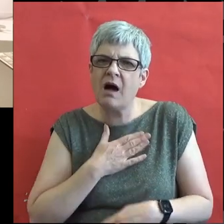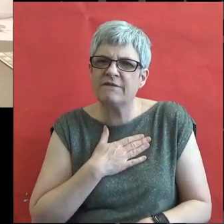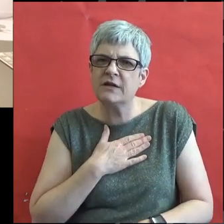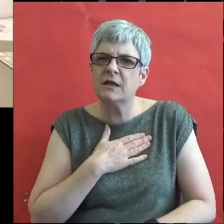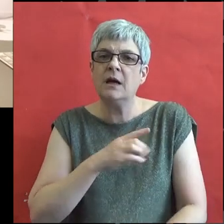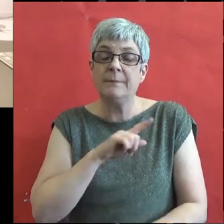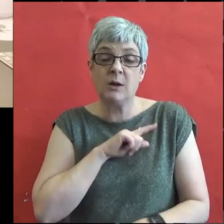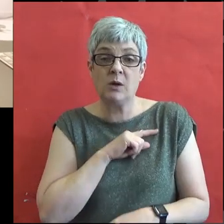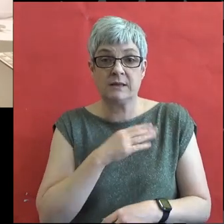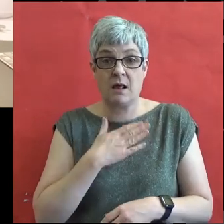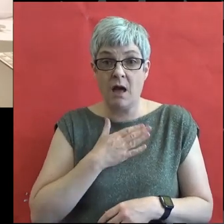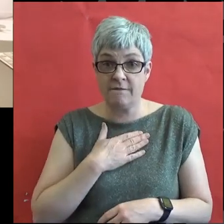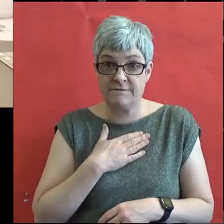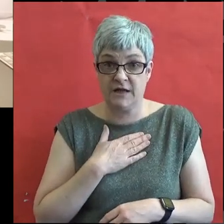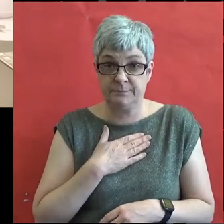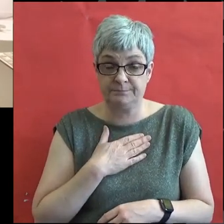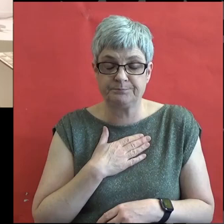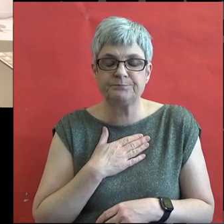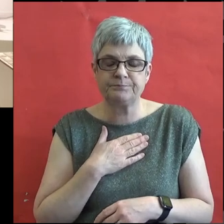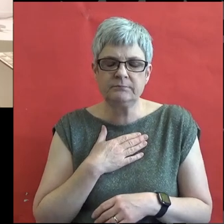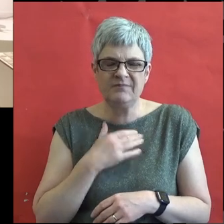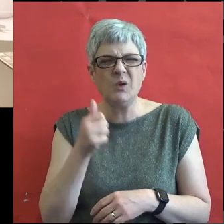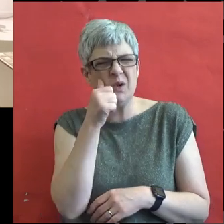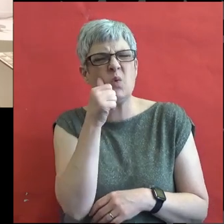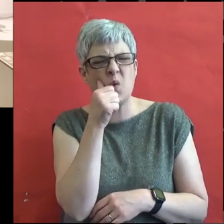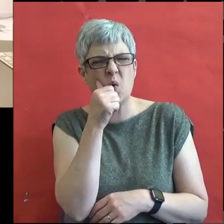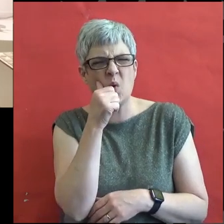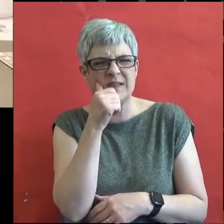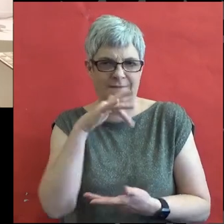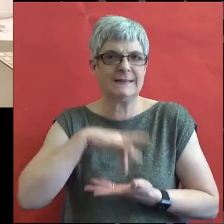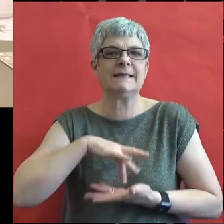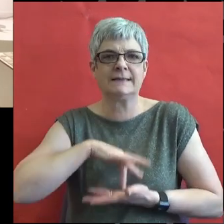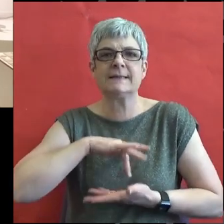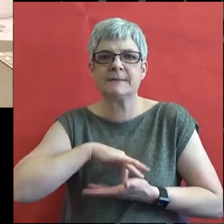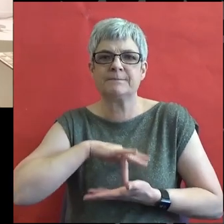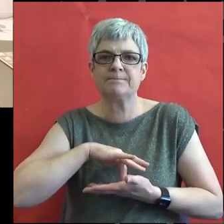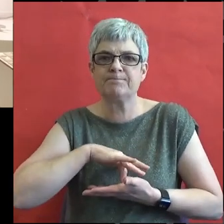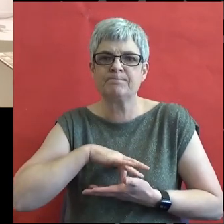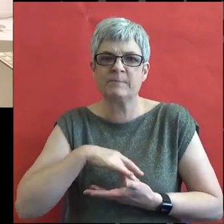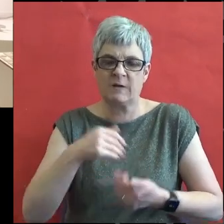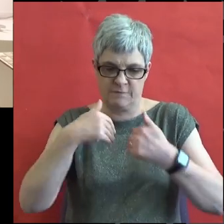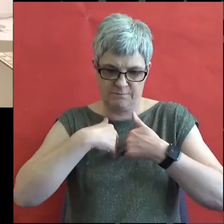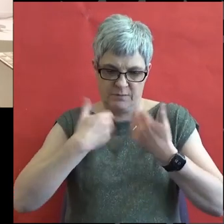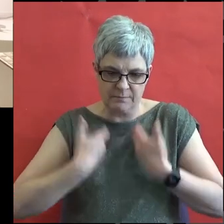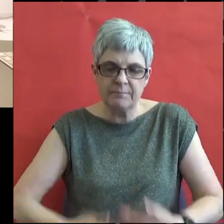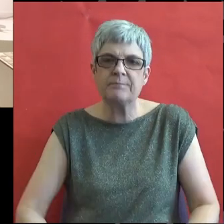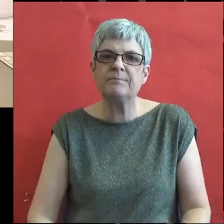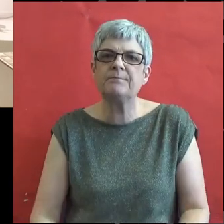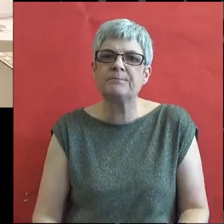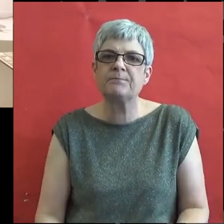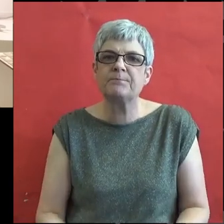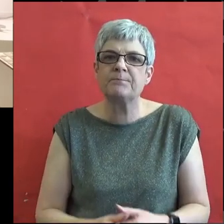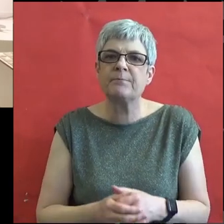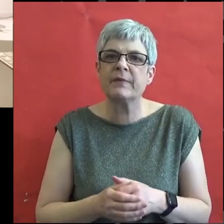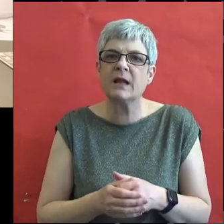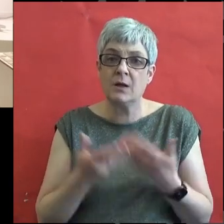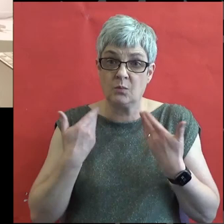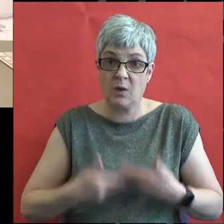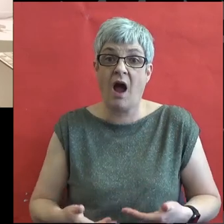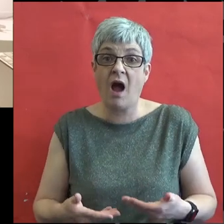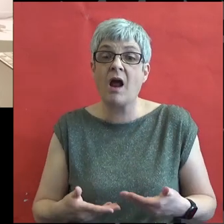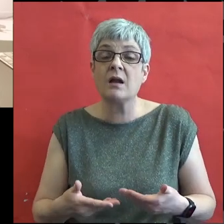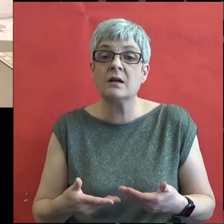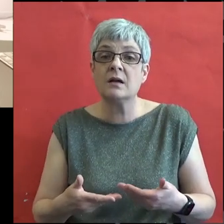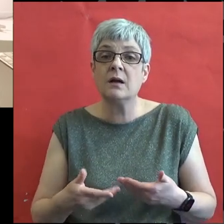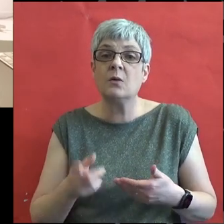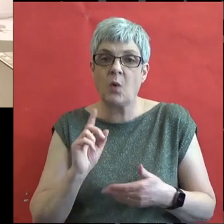Because love, as we know, goes to the heart of who we all are. We are